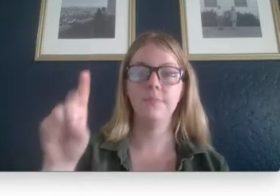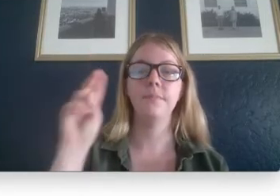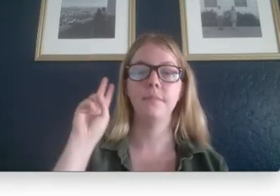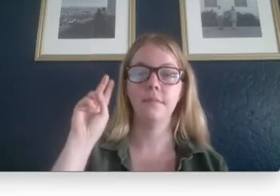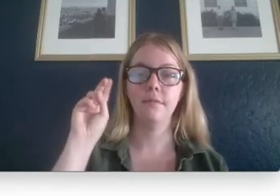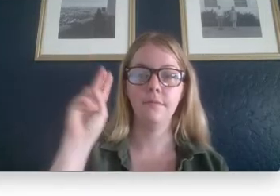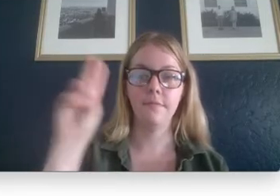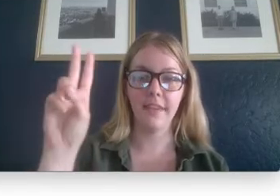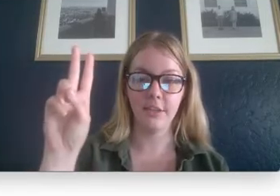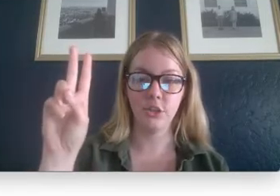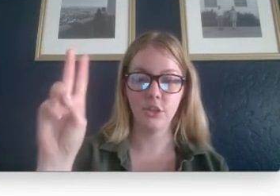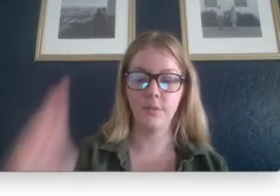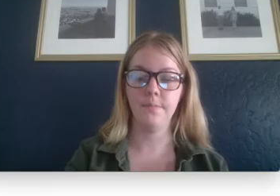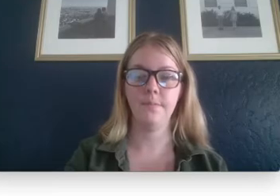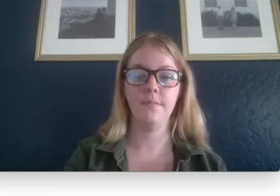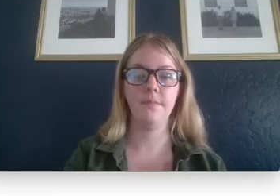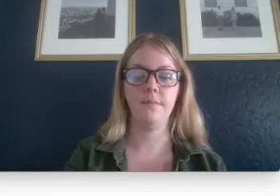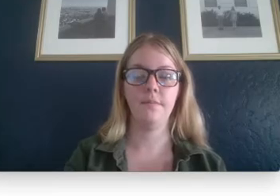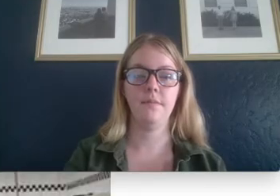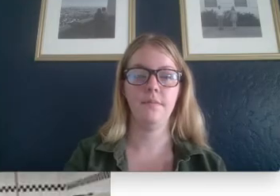Fish, fish.